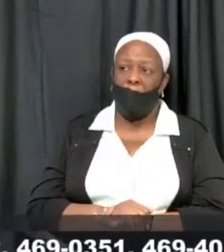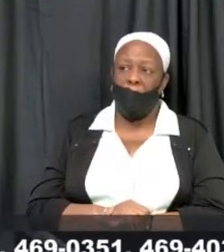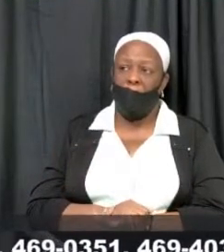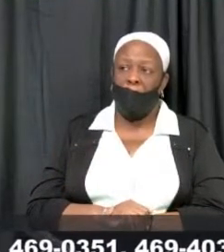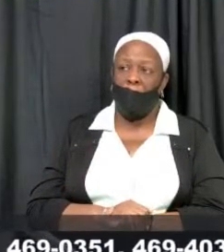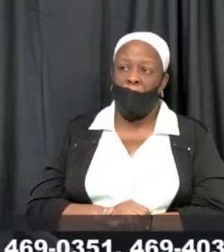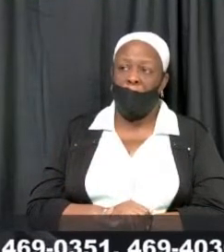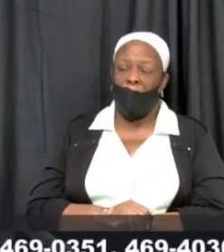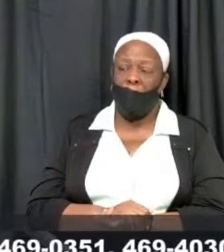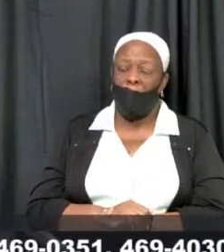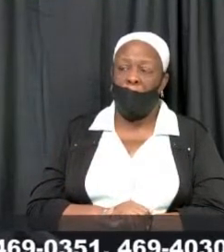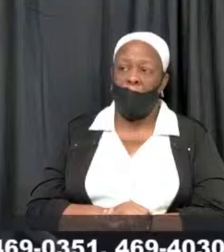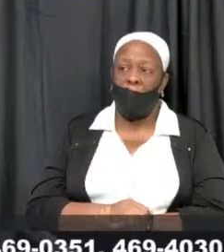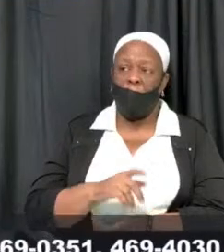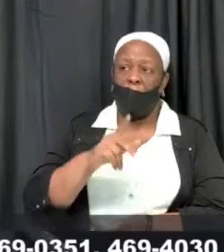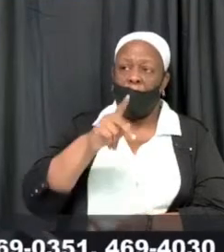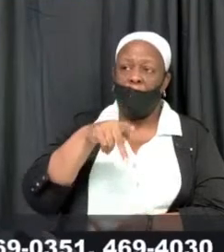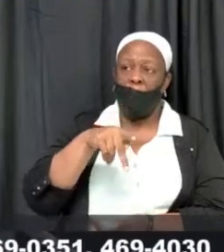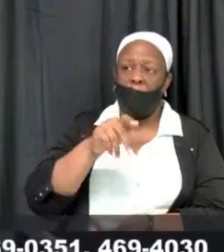peaceinspace.org,